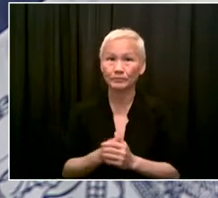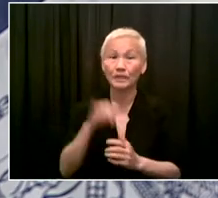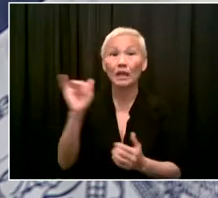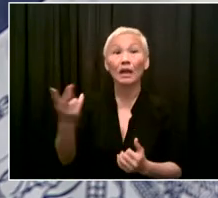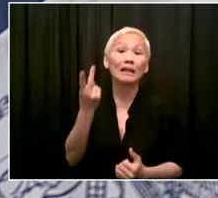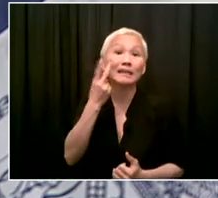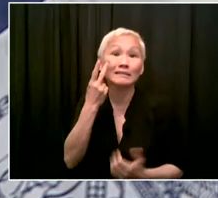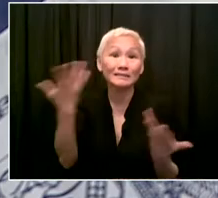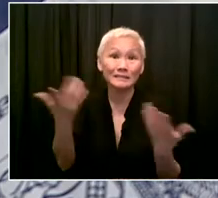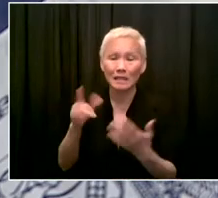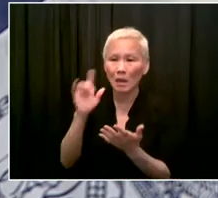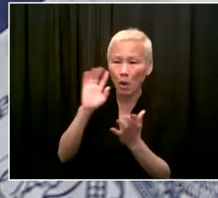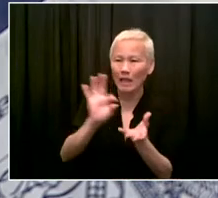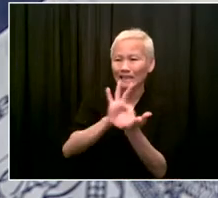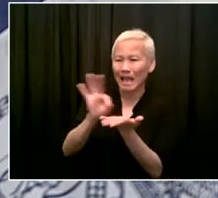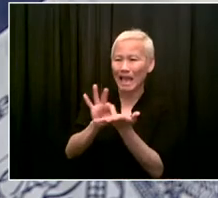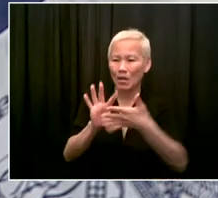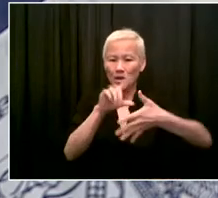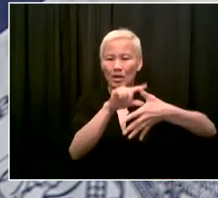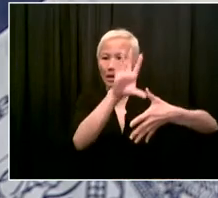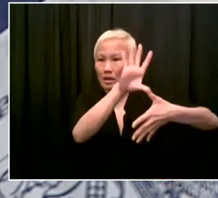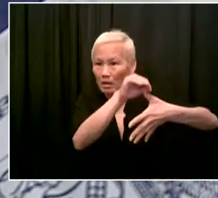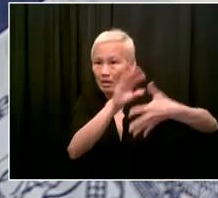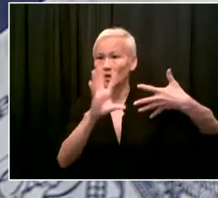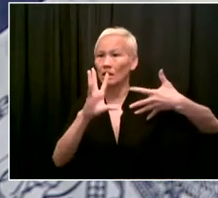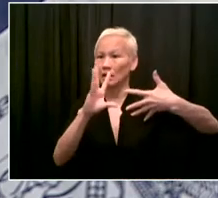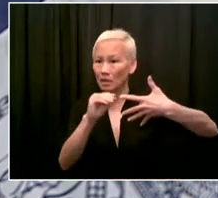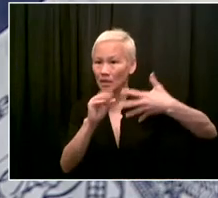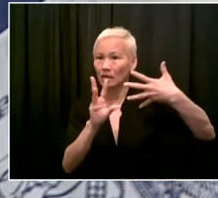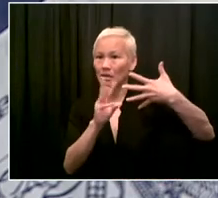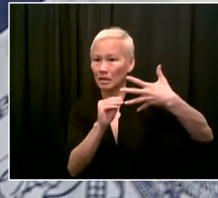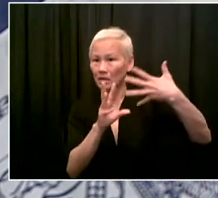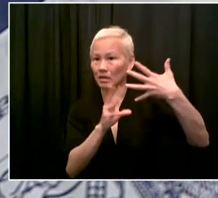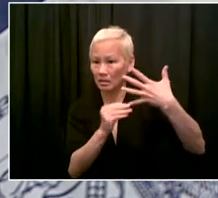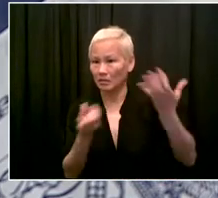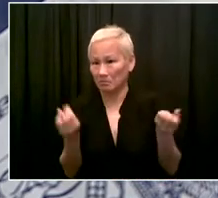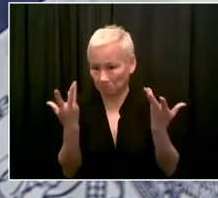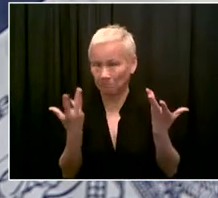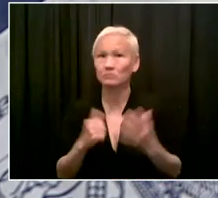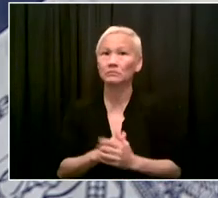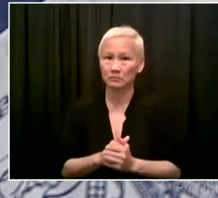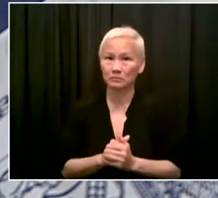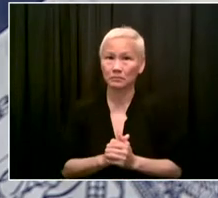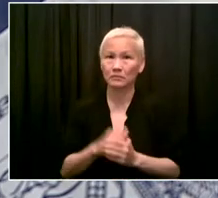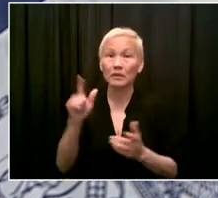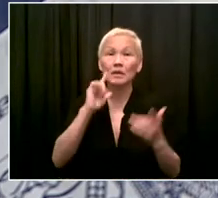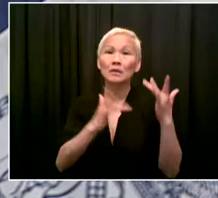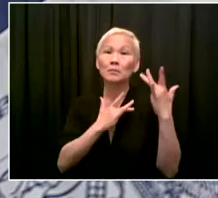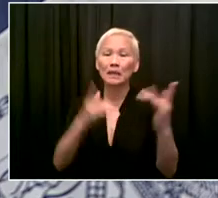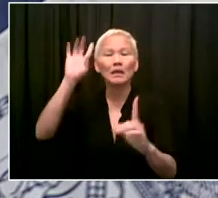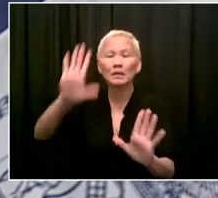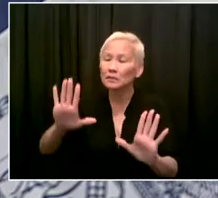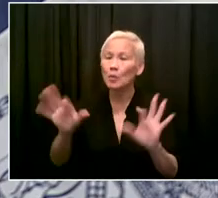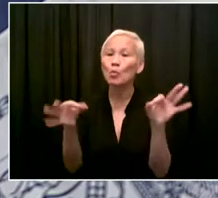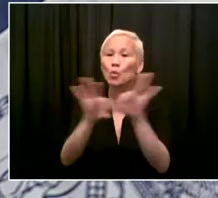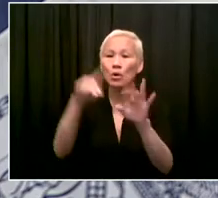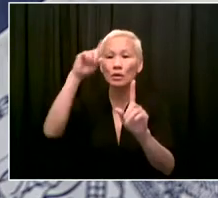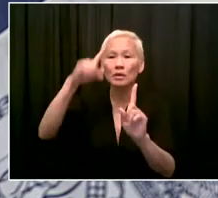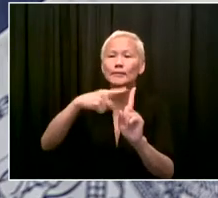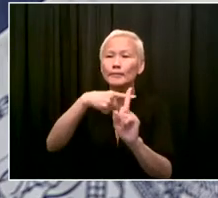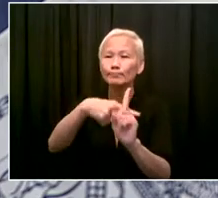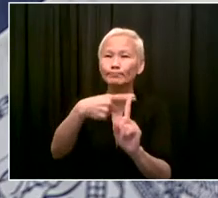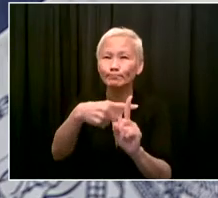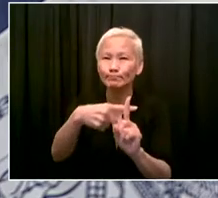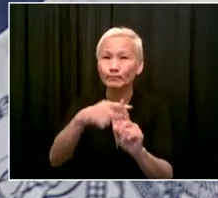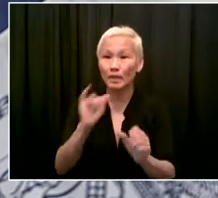accenting the positive because I think given that COVID knocked out so much of the energy and focus and people were really left